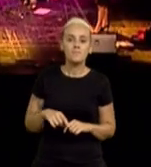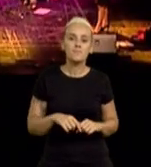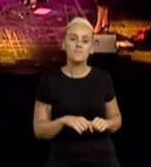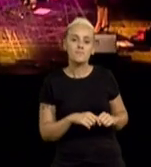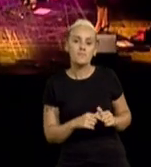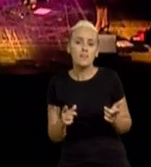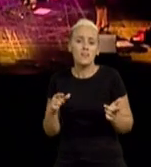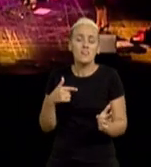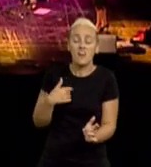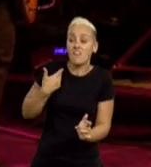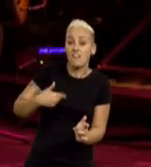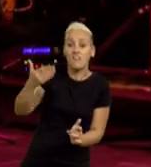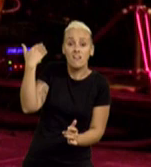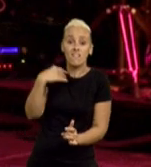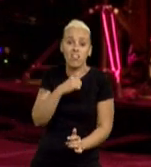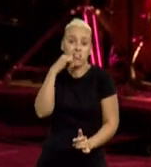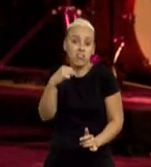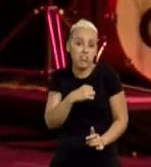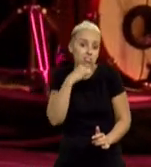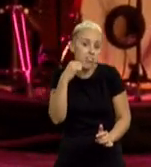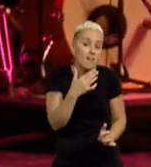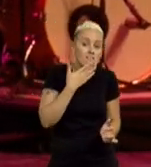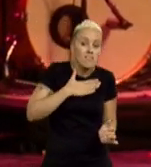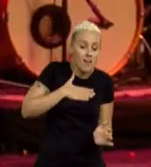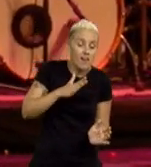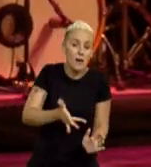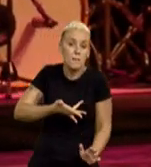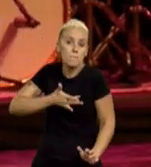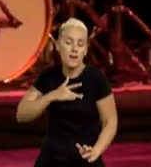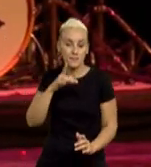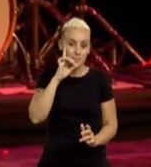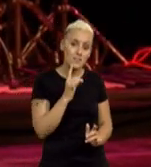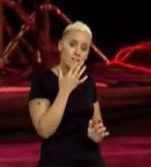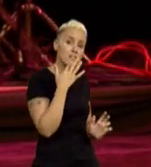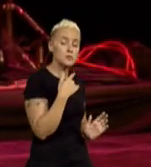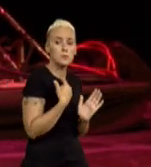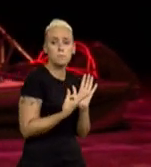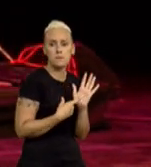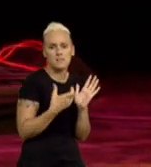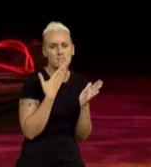It's a lovely day to buy a juvenile style and to hang on cafe